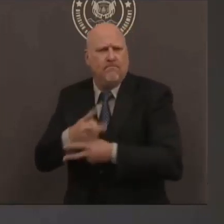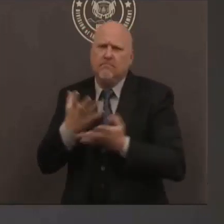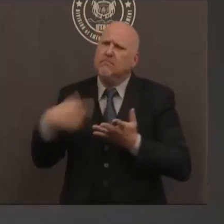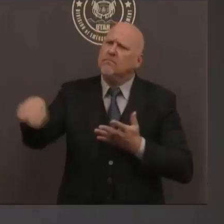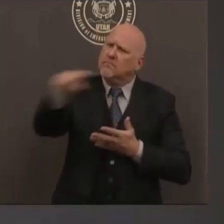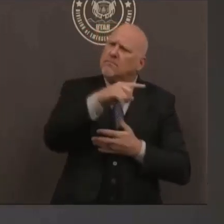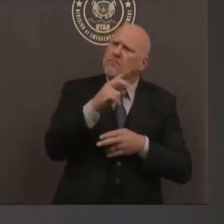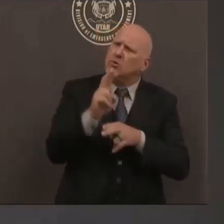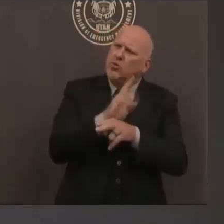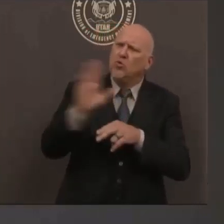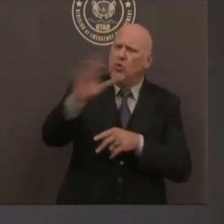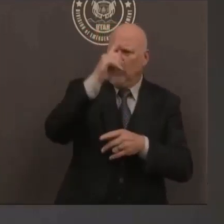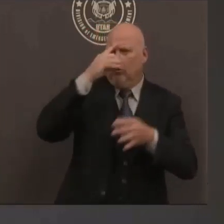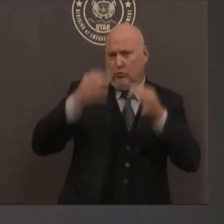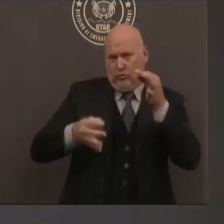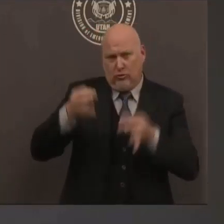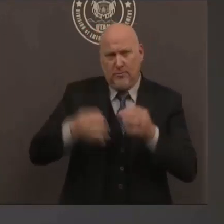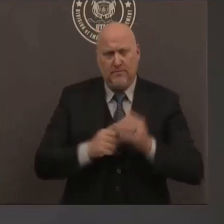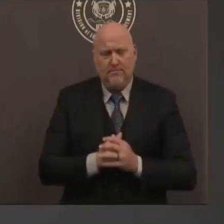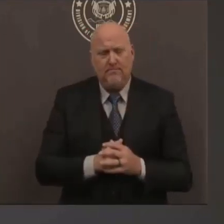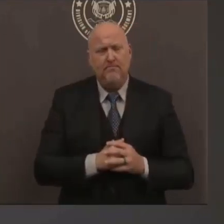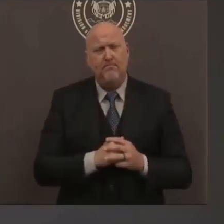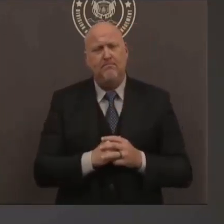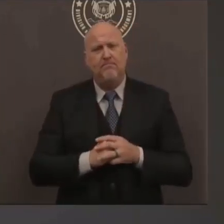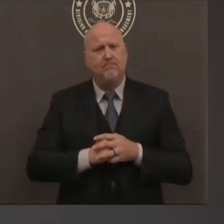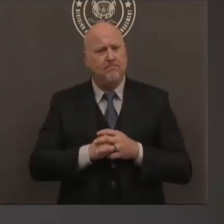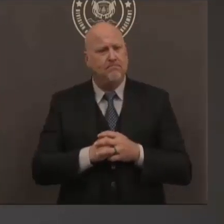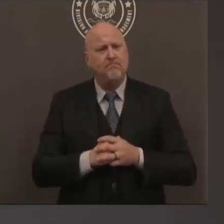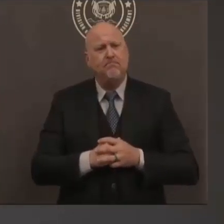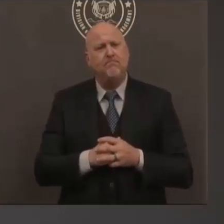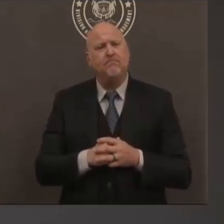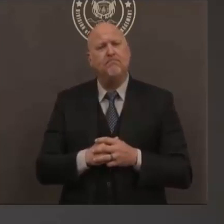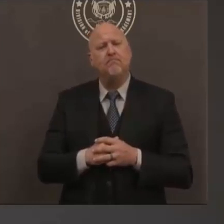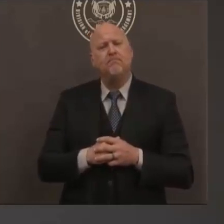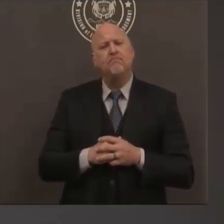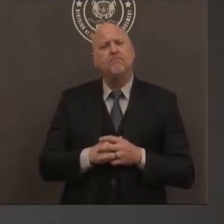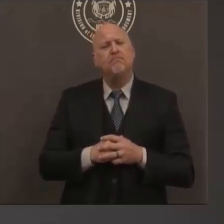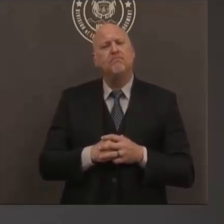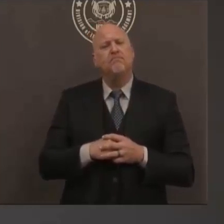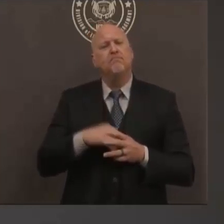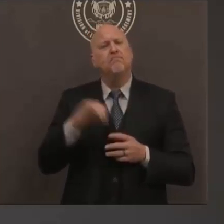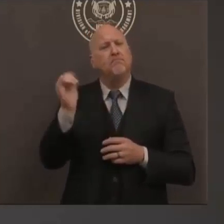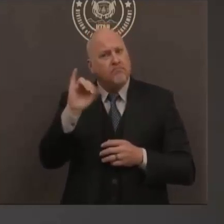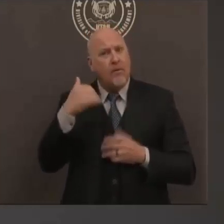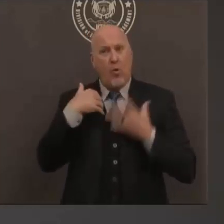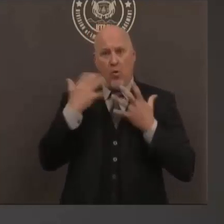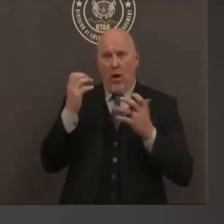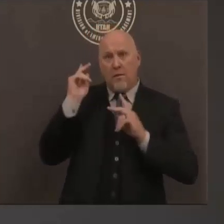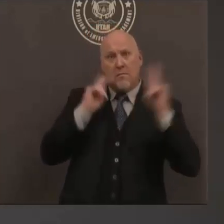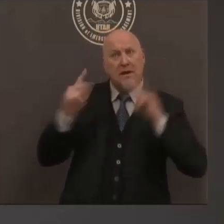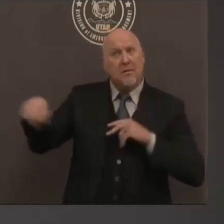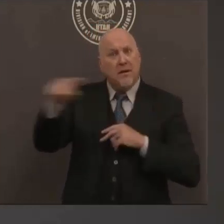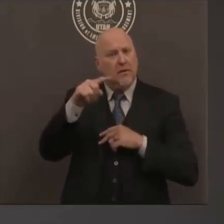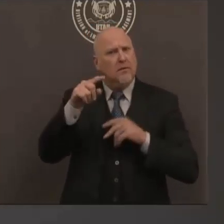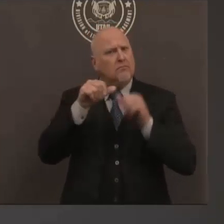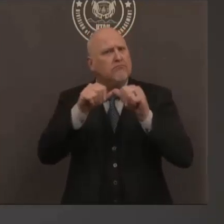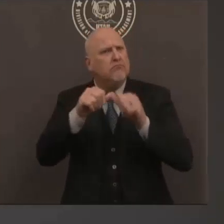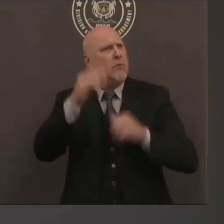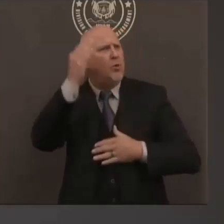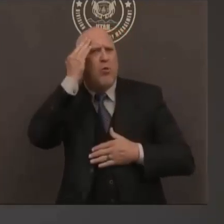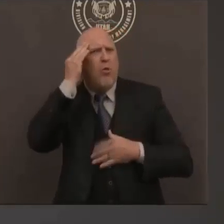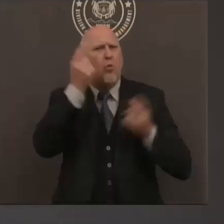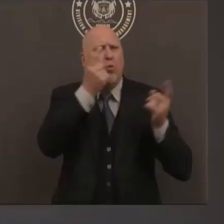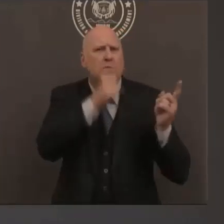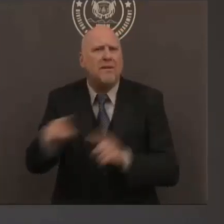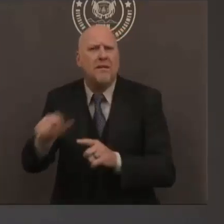difficult situations. We also like you to stay informed. Again, we have information on our webpage is updated